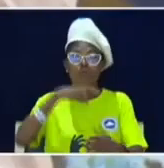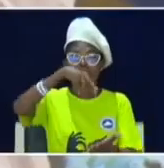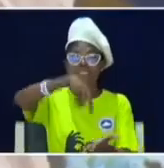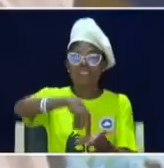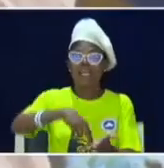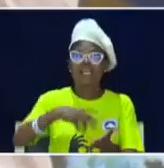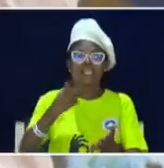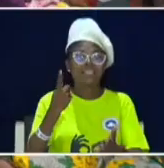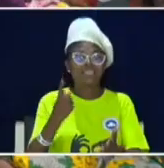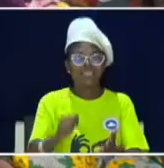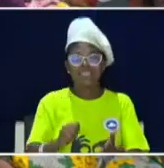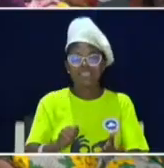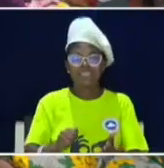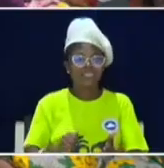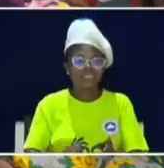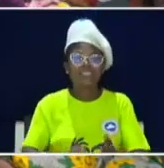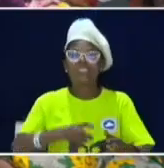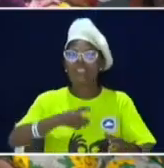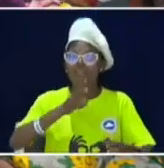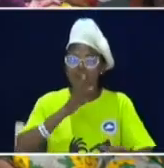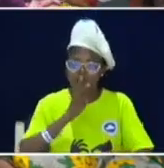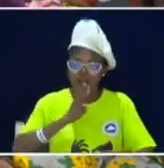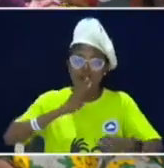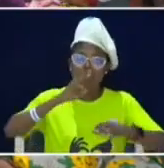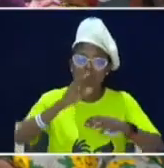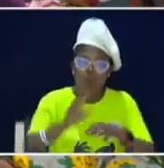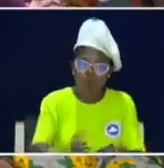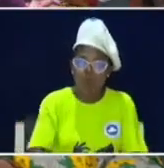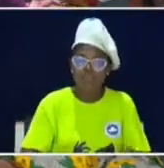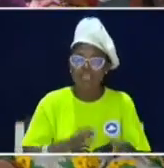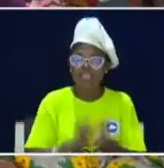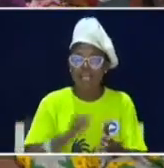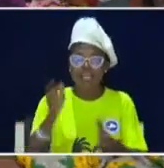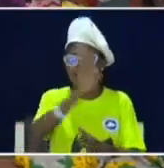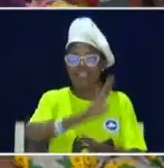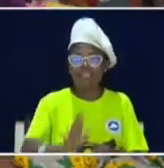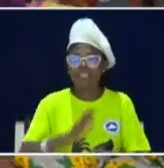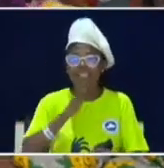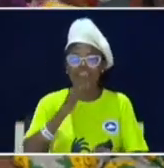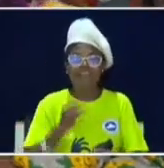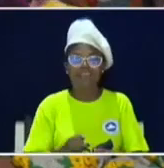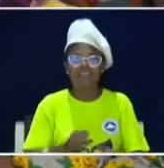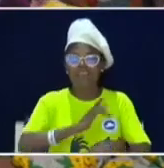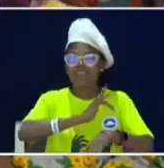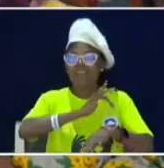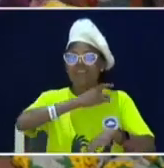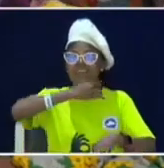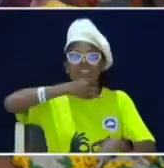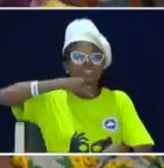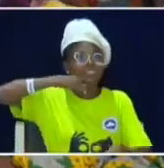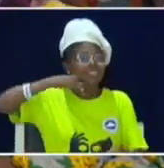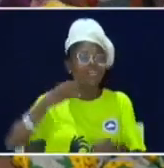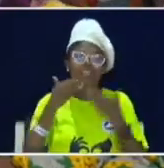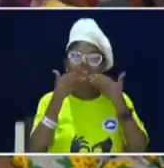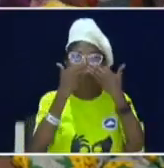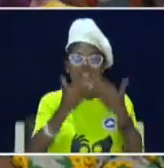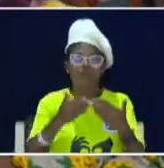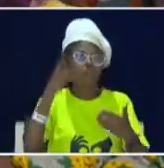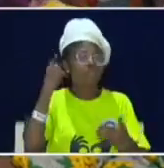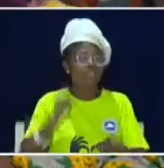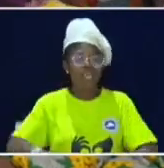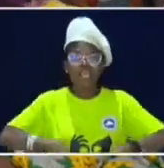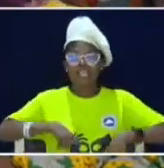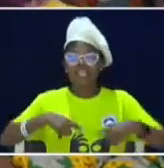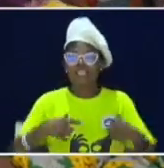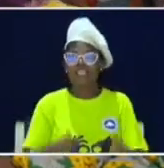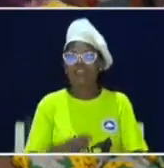that never runs dry. The lily, Father, we give you all the praises. Thank you, the living water.